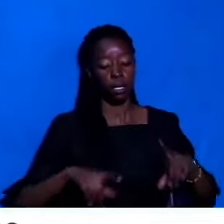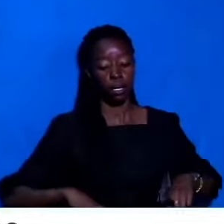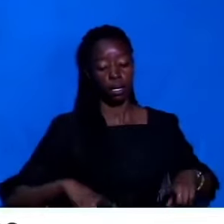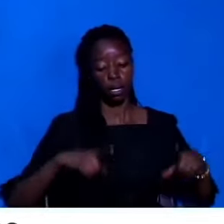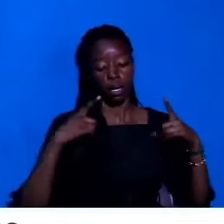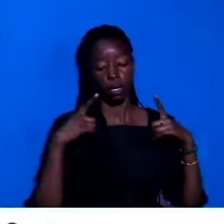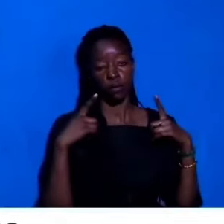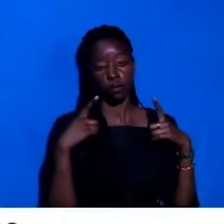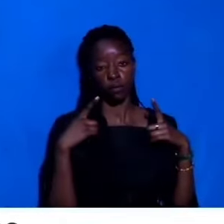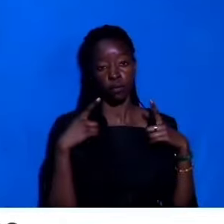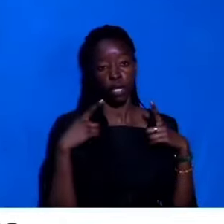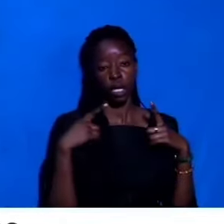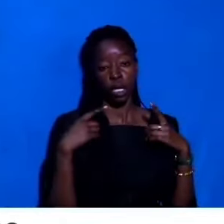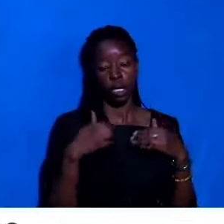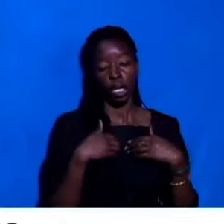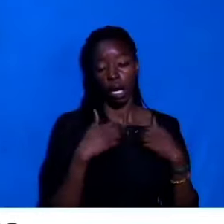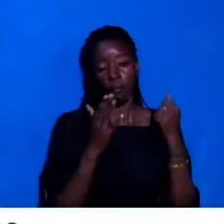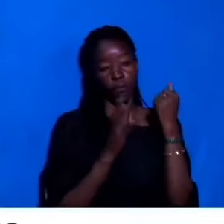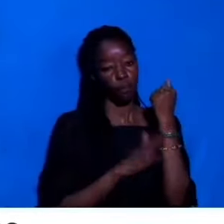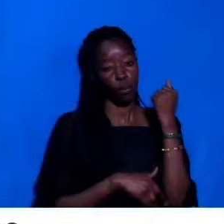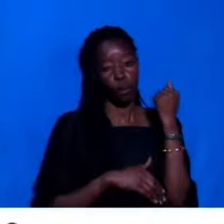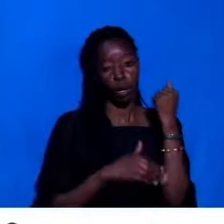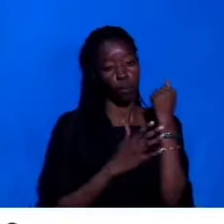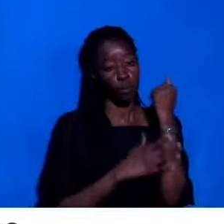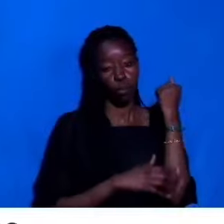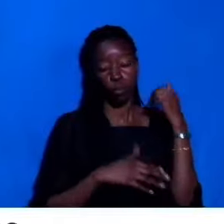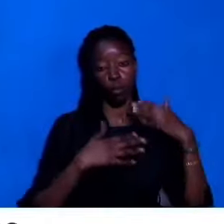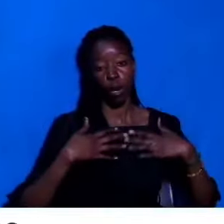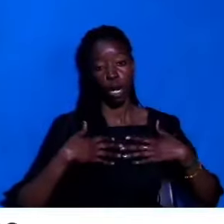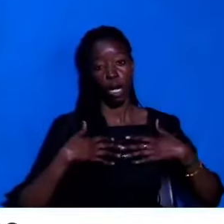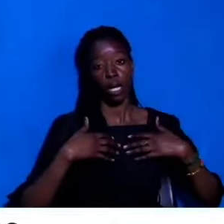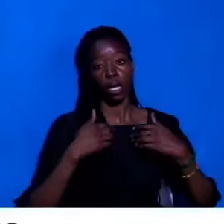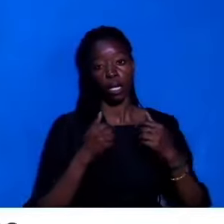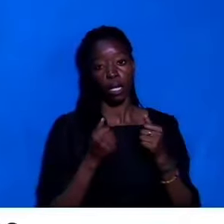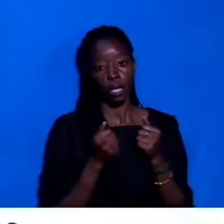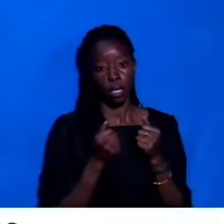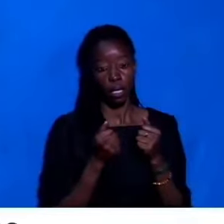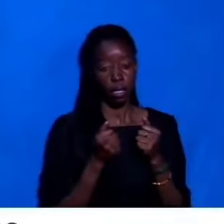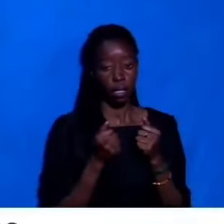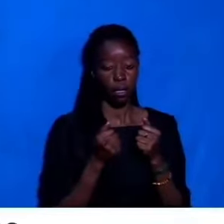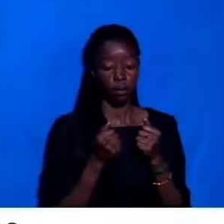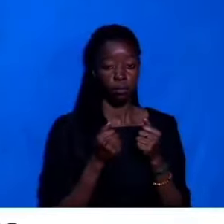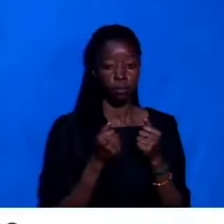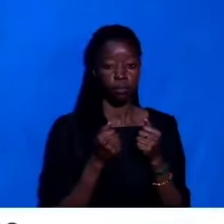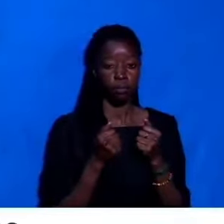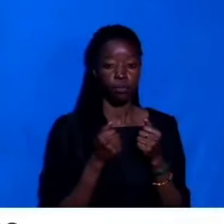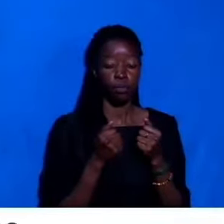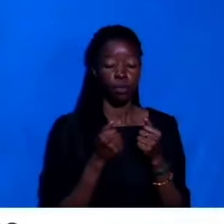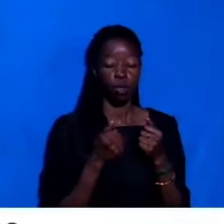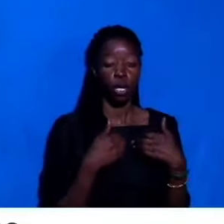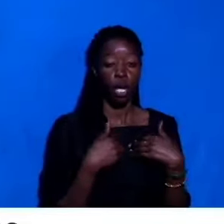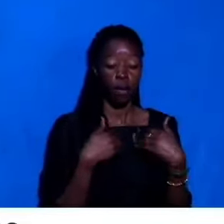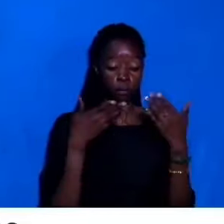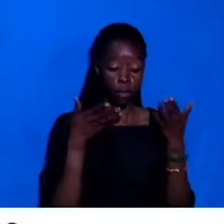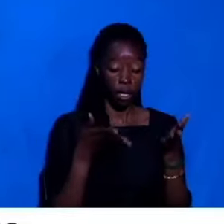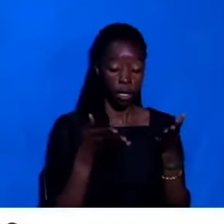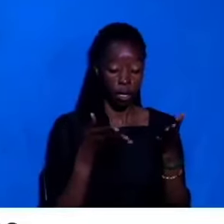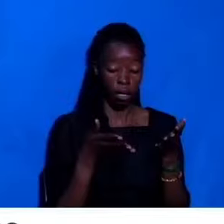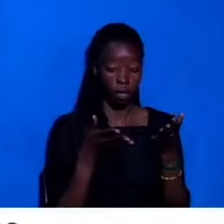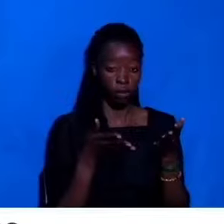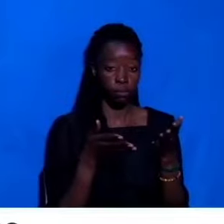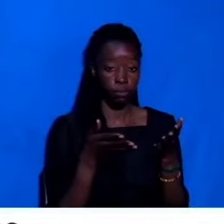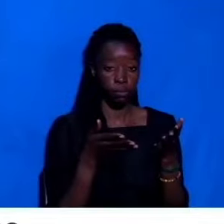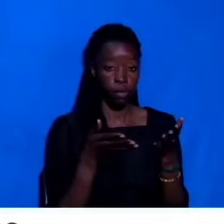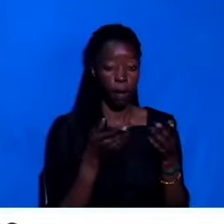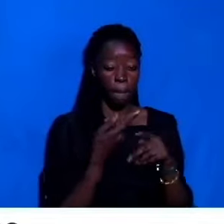Some of them walikunywa asubuhi na anarangalia saa. Nikimaliza hii akibie kwa gari. Ameze hiyo igine. They are here. And they are